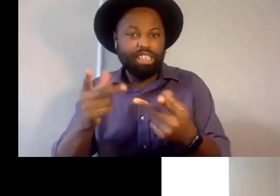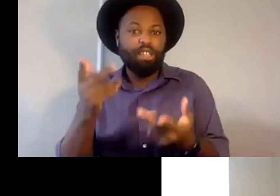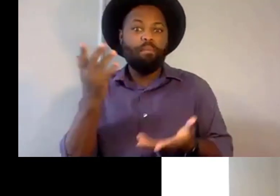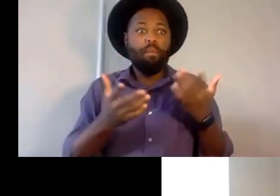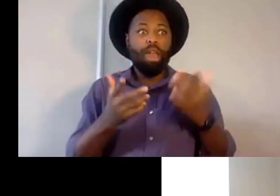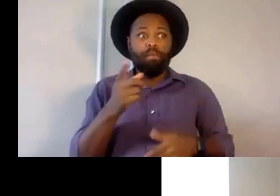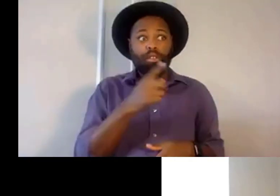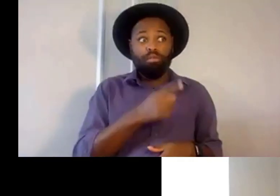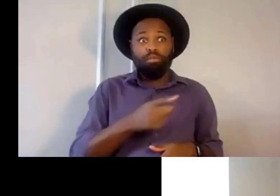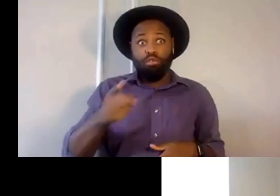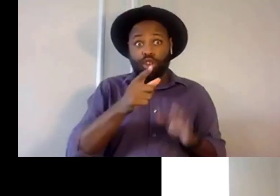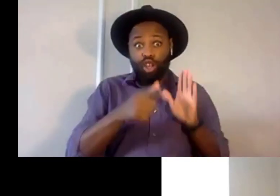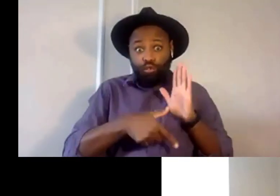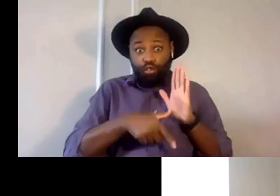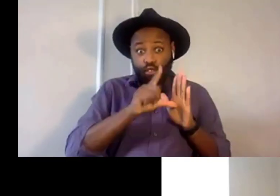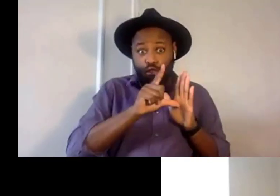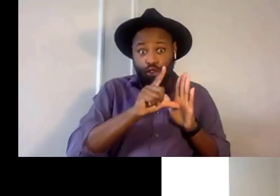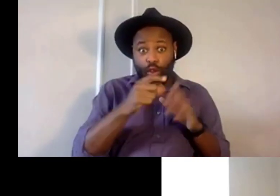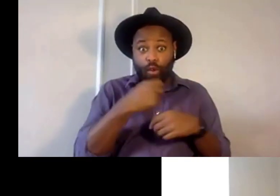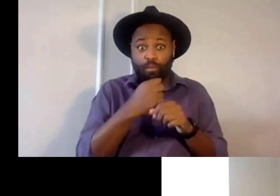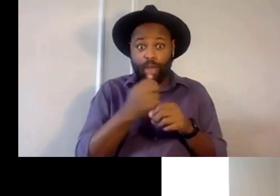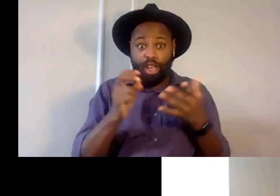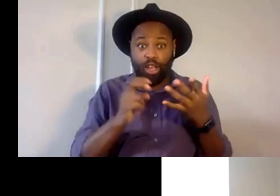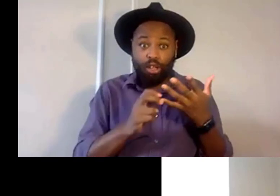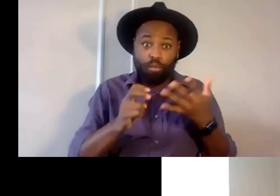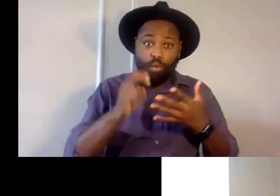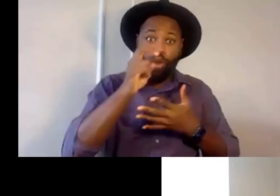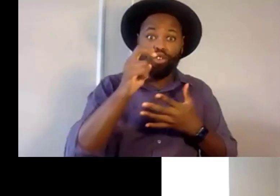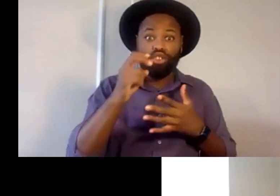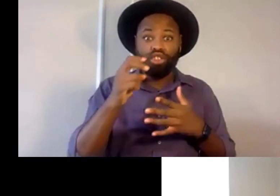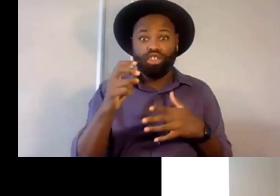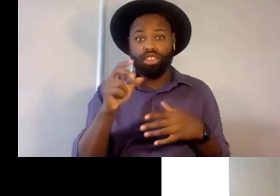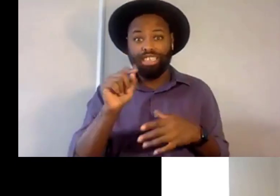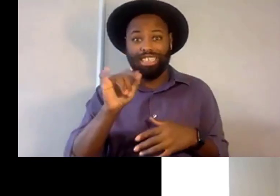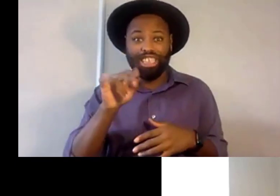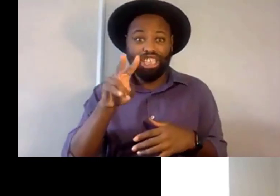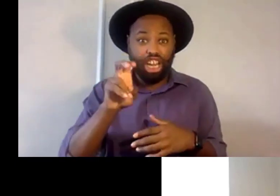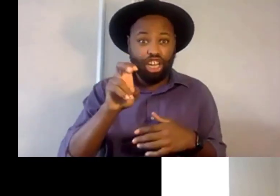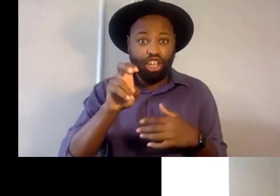maybe making the promotion and tenure guidelines, very